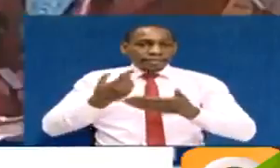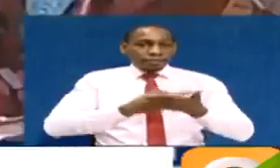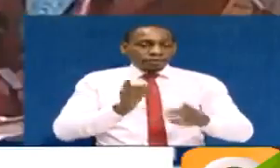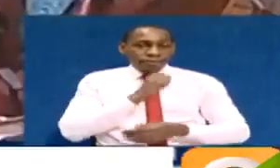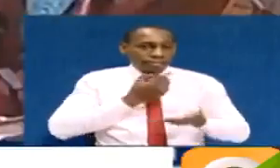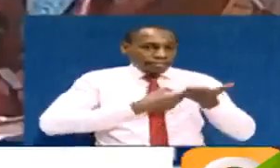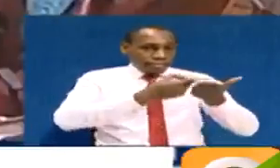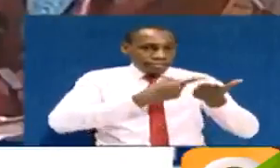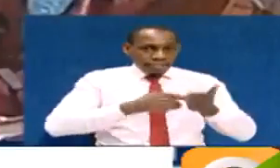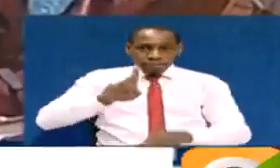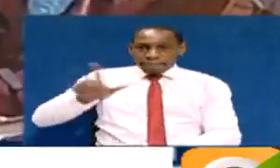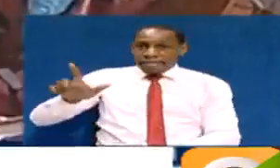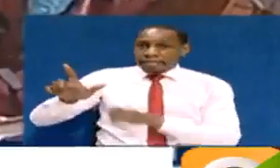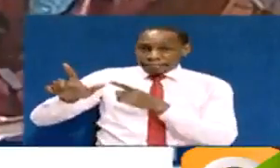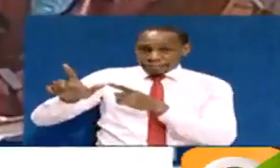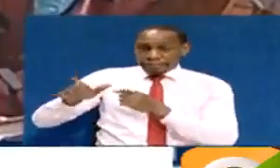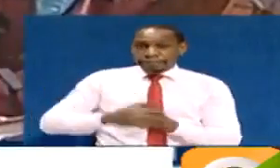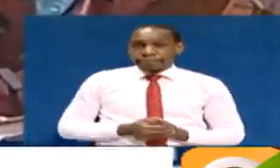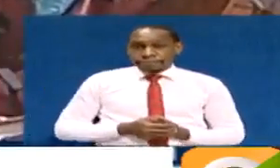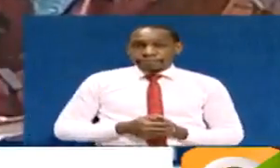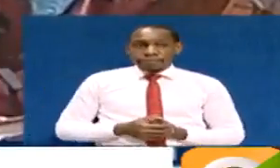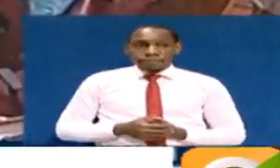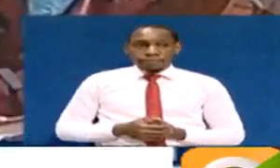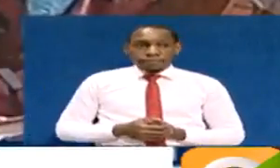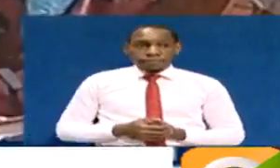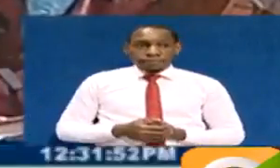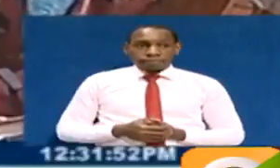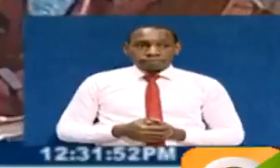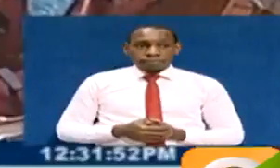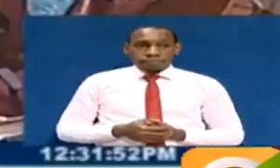conclude debate on the bill. Sam Ogina, Citizen TV, Nairobi.